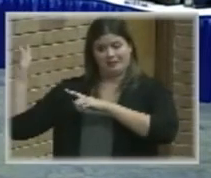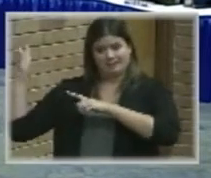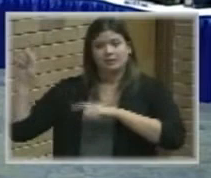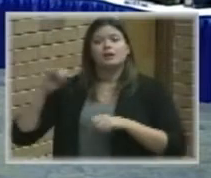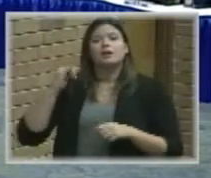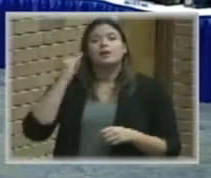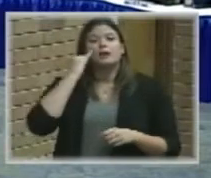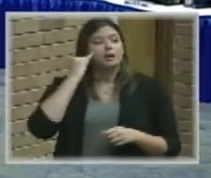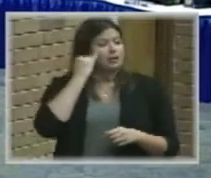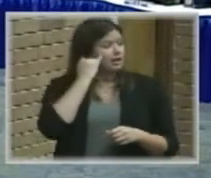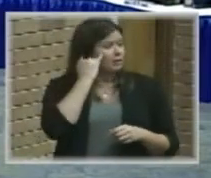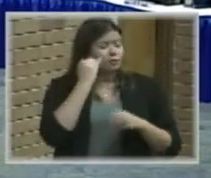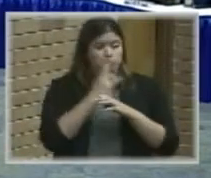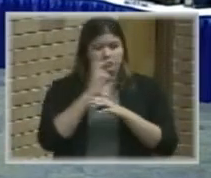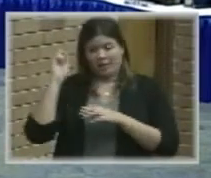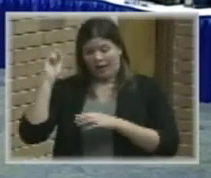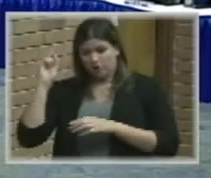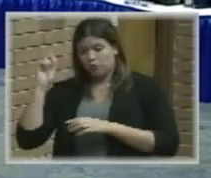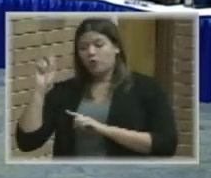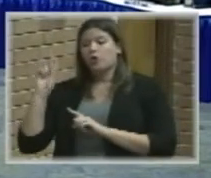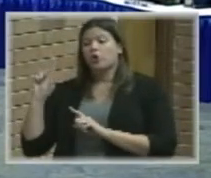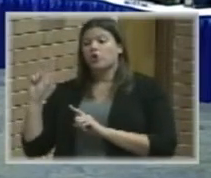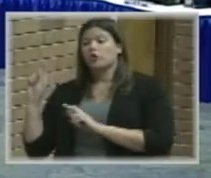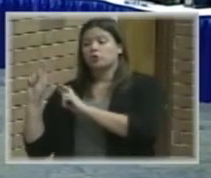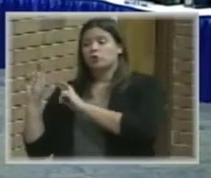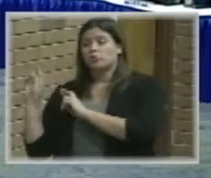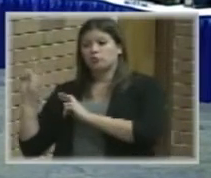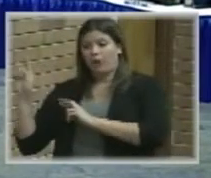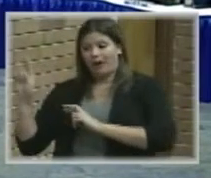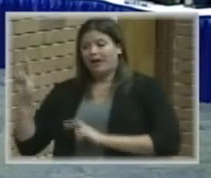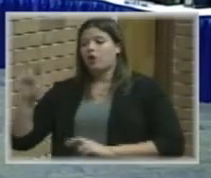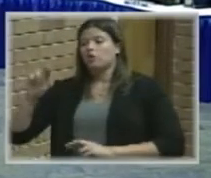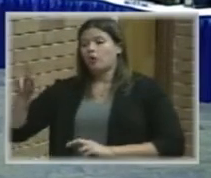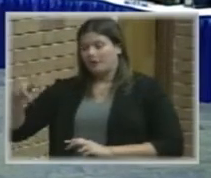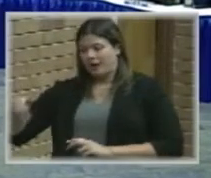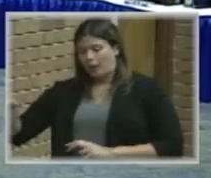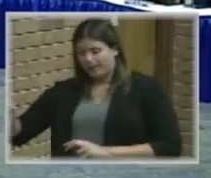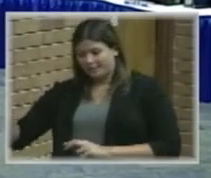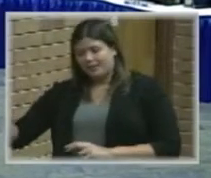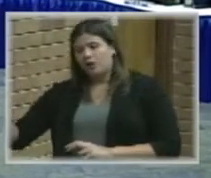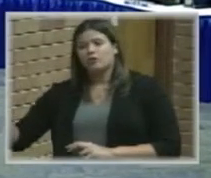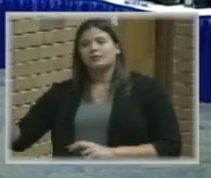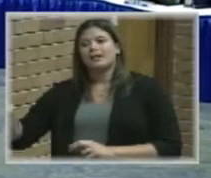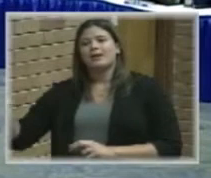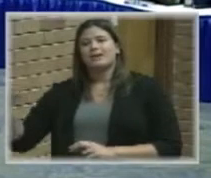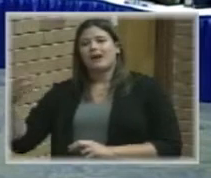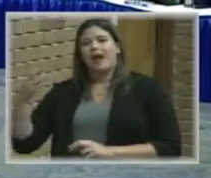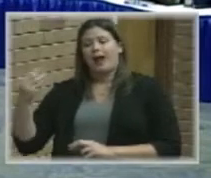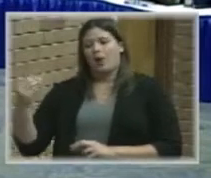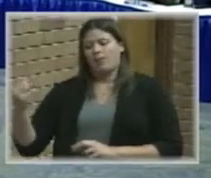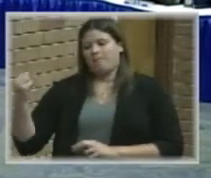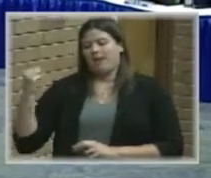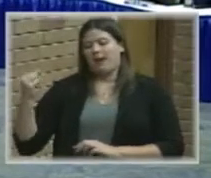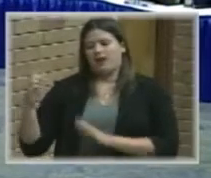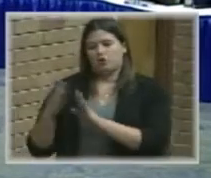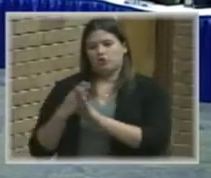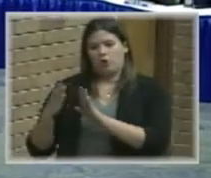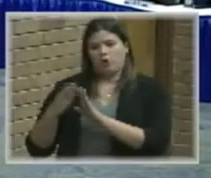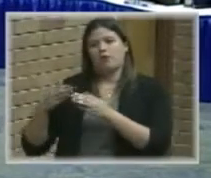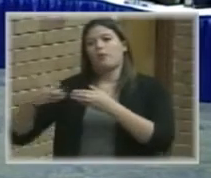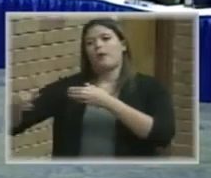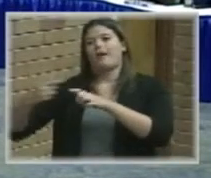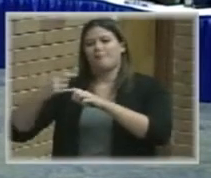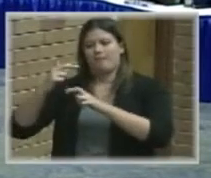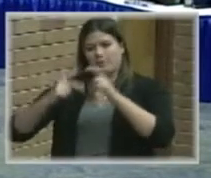you use that door, turn right, go down the stairs, out the back door of Town Hall and away from the